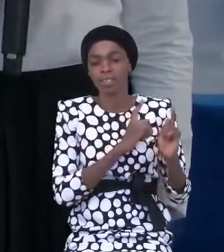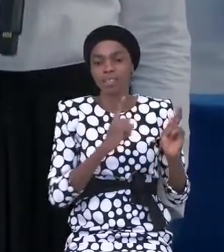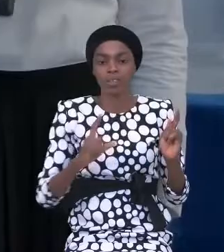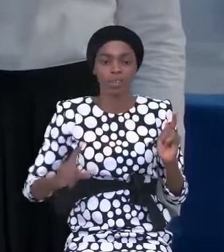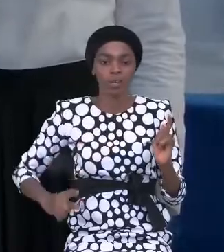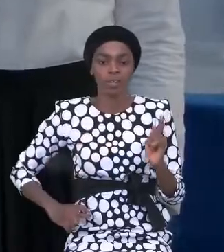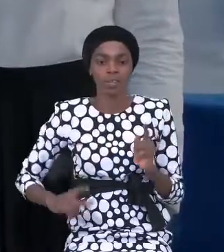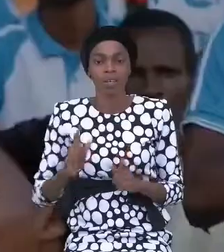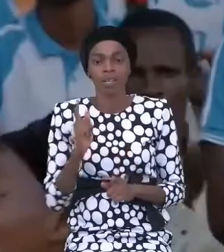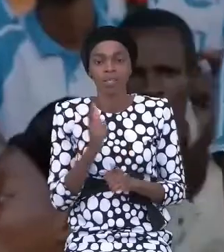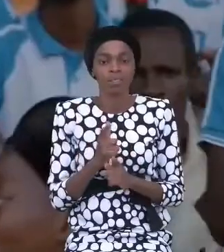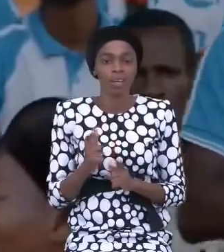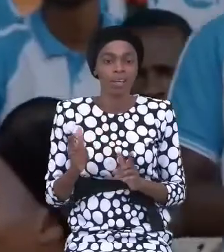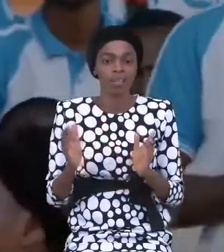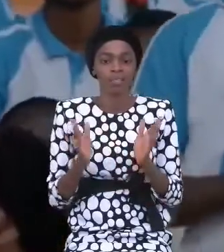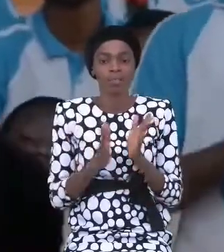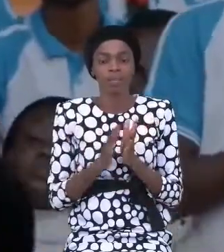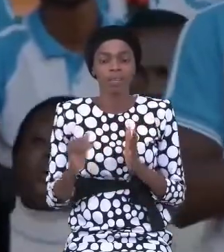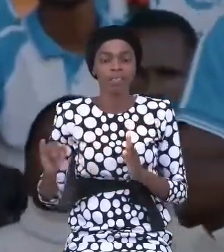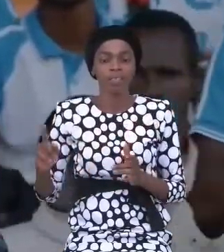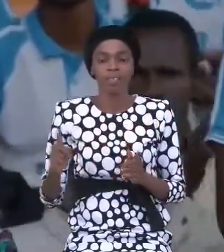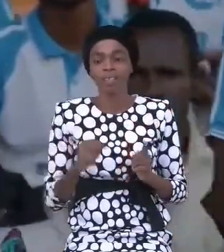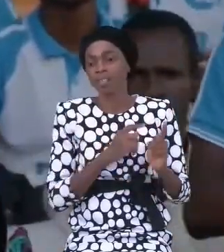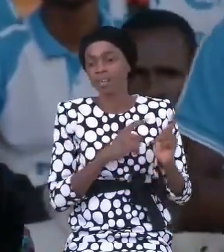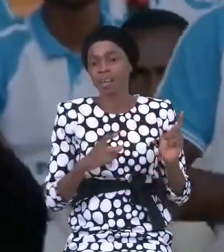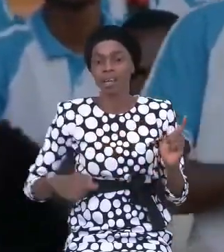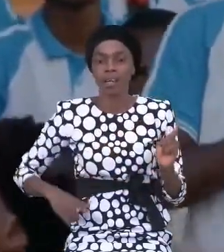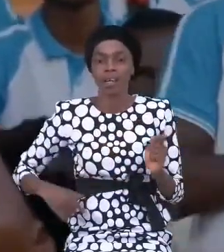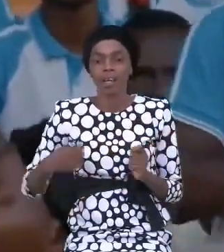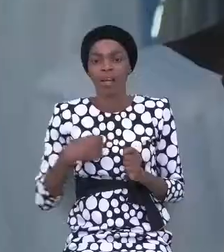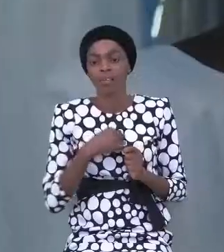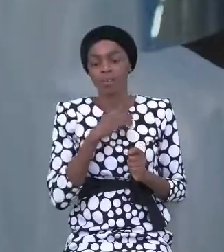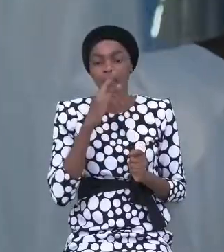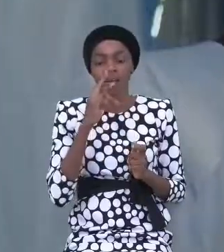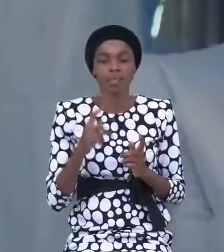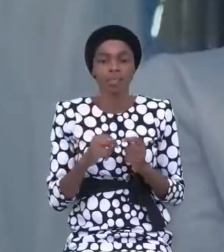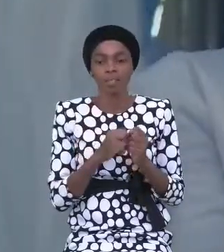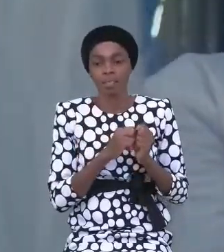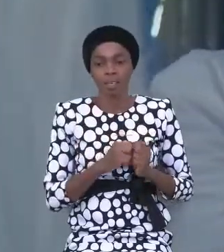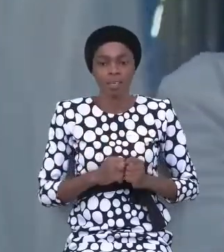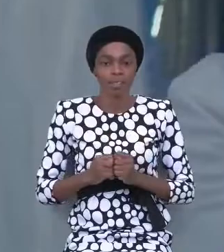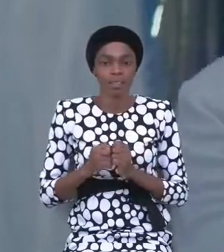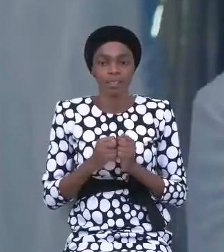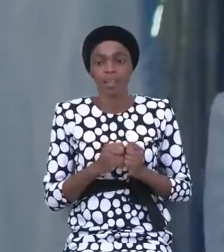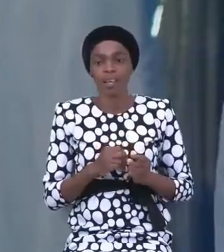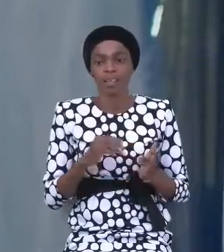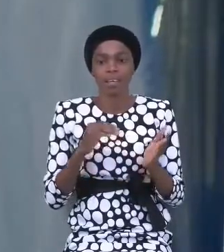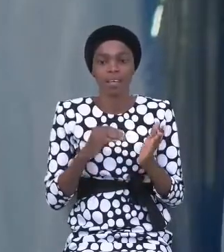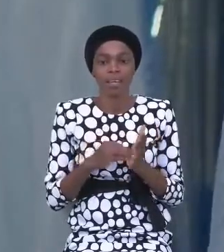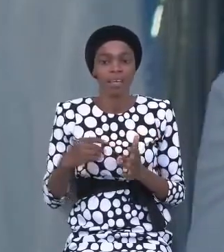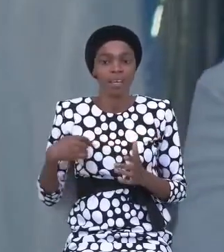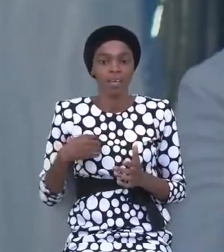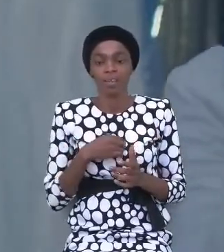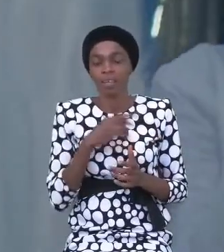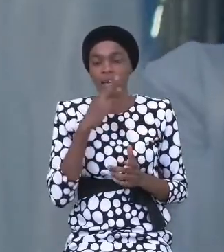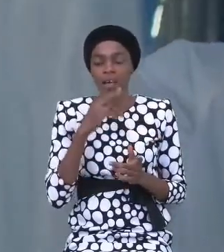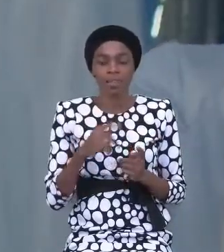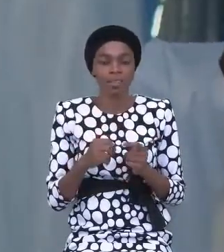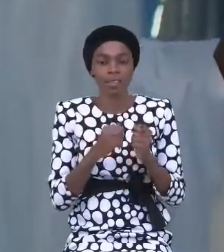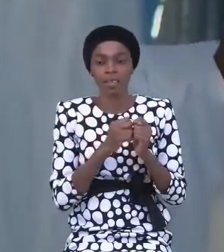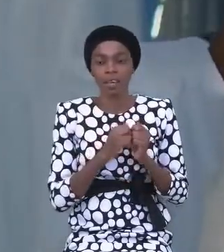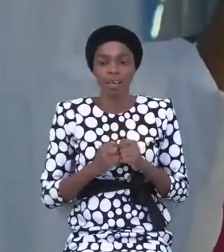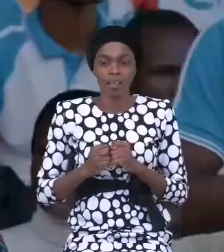the Lord. Just praising the Lord. We are together again. We